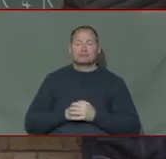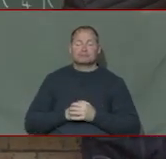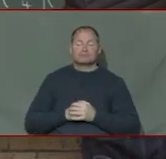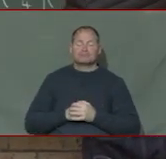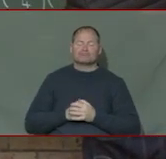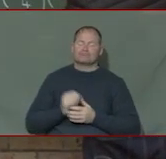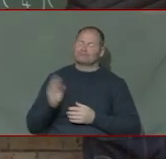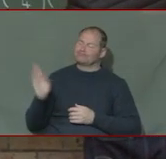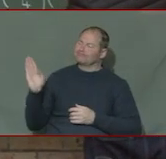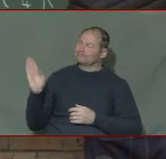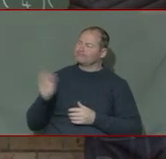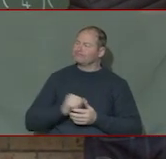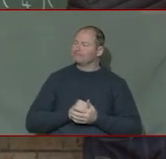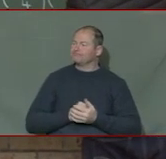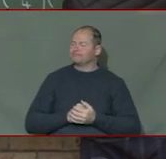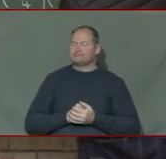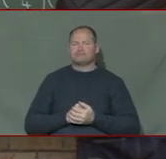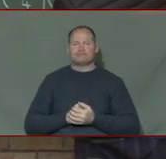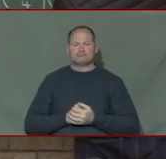squared.